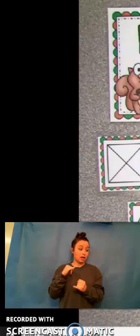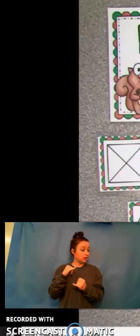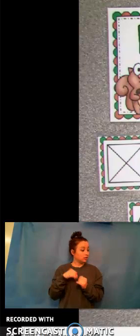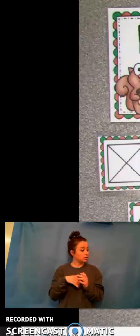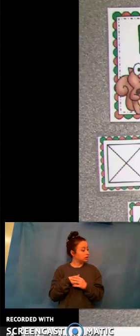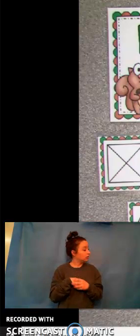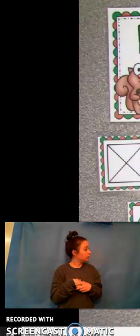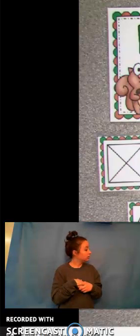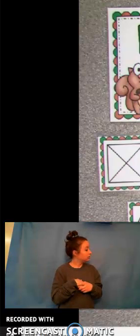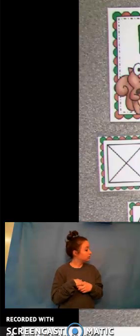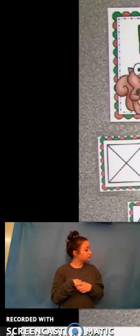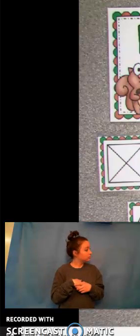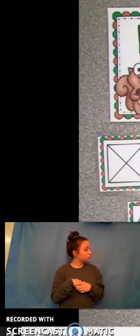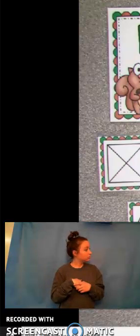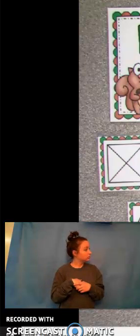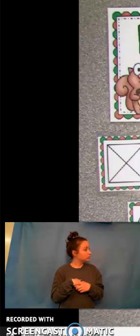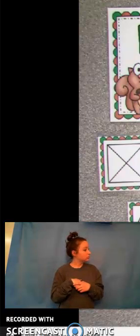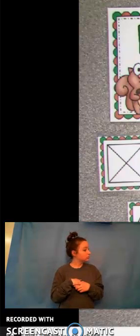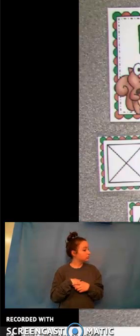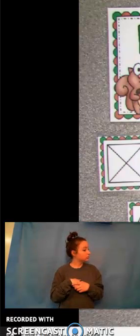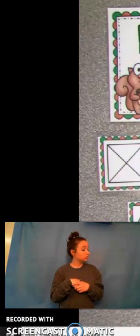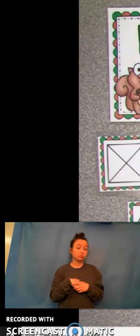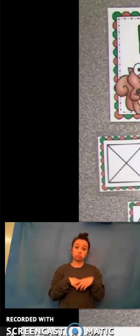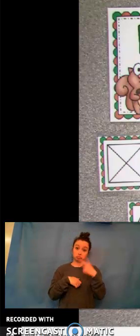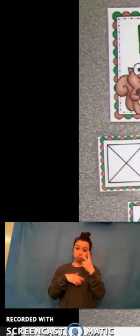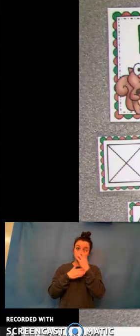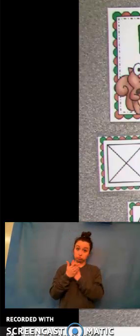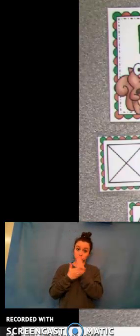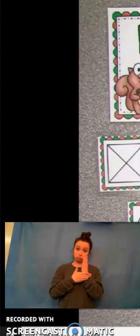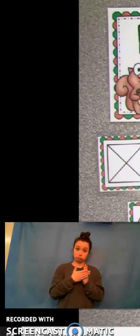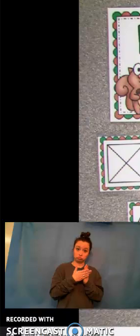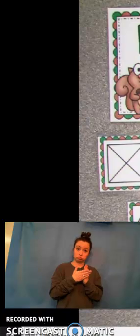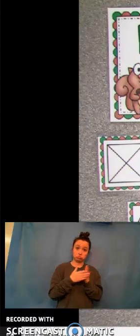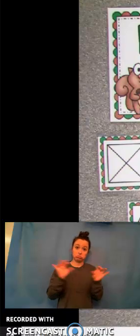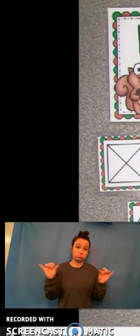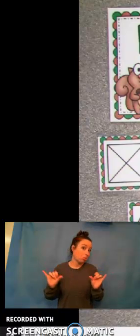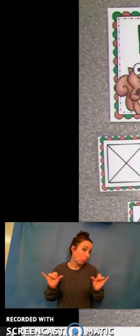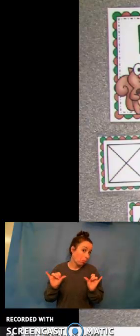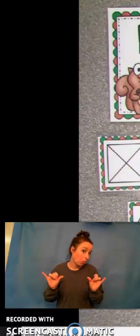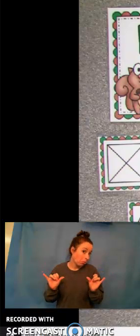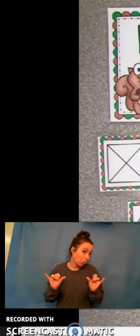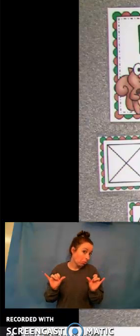one, look at this square. He's got 2 pieces. Are they the same size and shape?